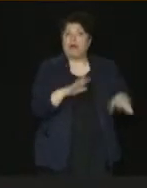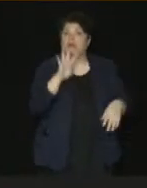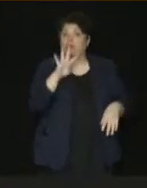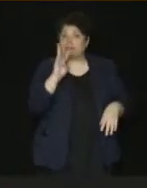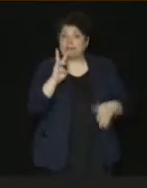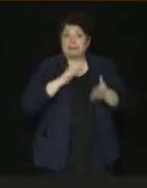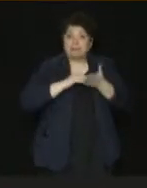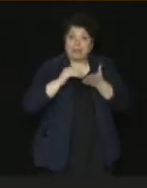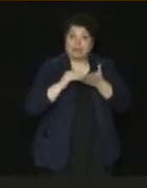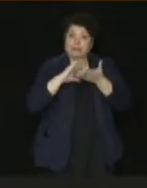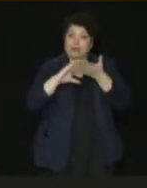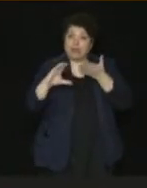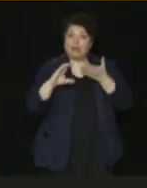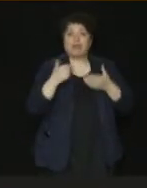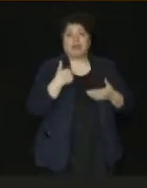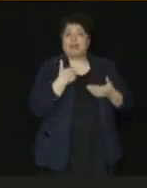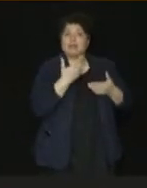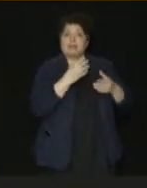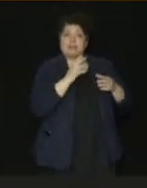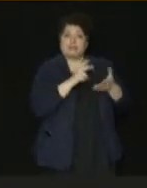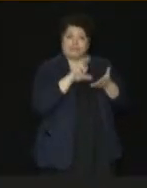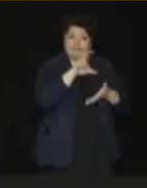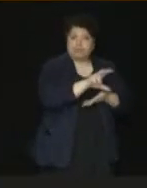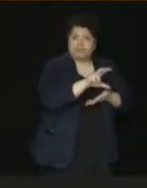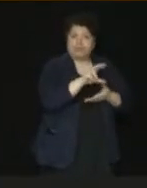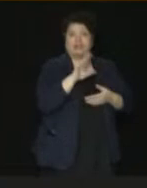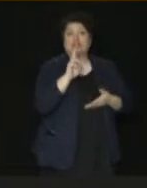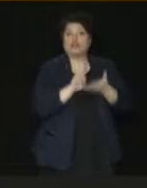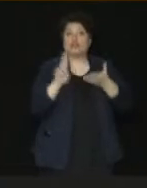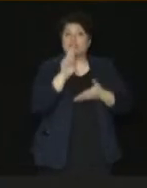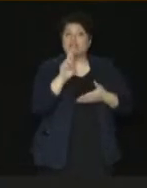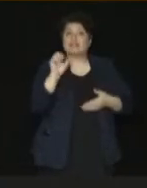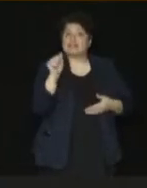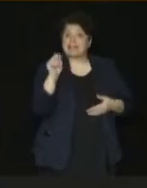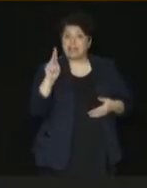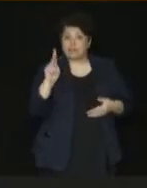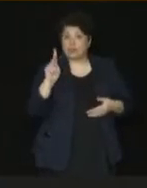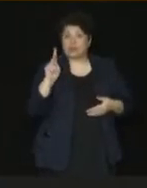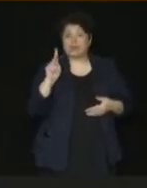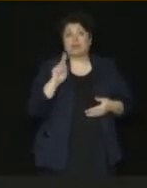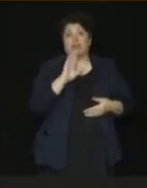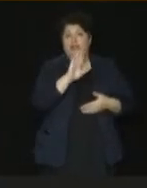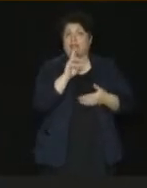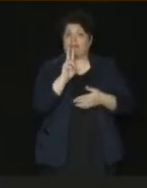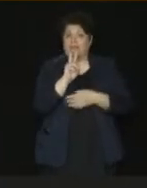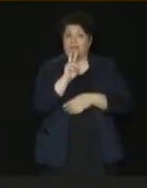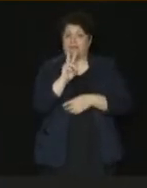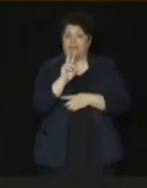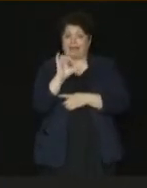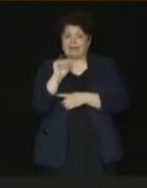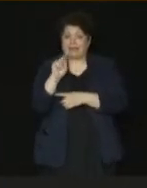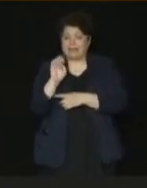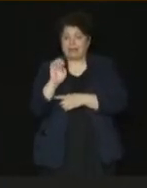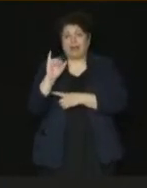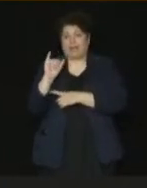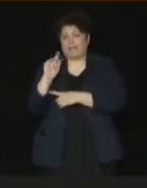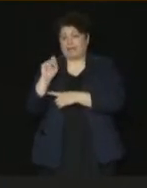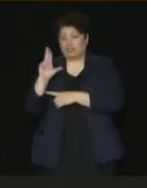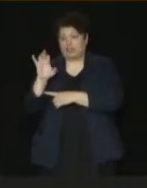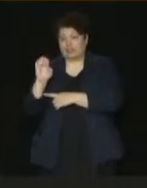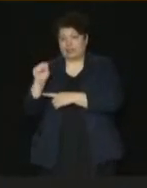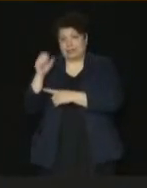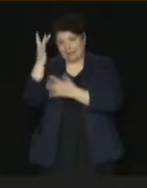million in the vaccine development facility at the University of Saskatchewan's Vaccine and Infectious Disease